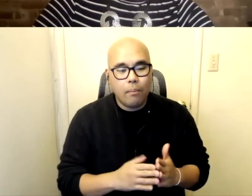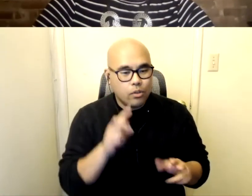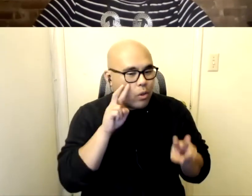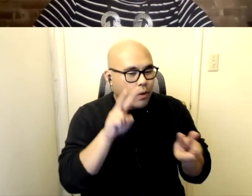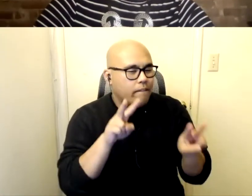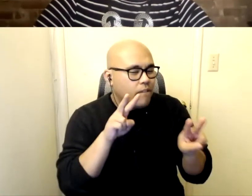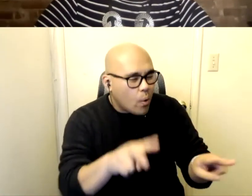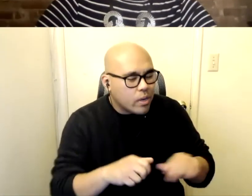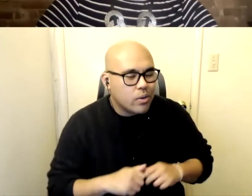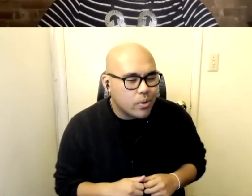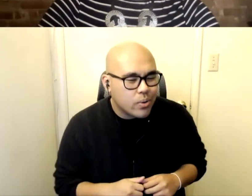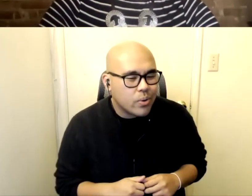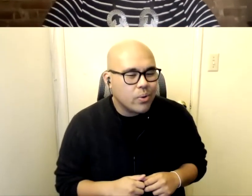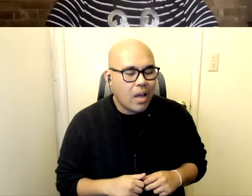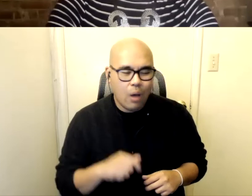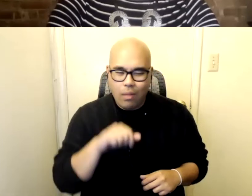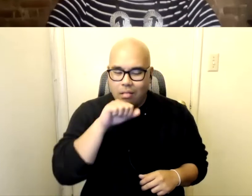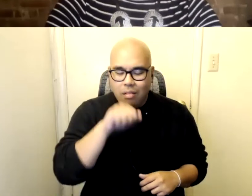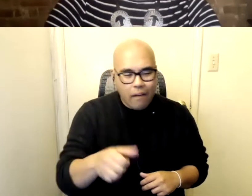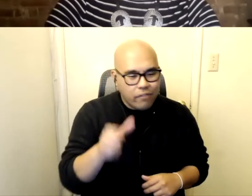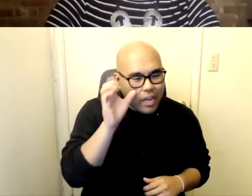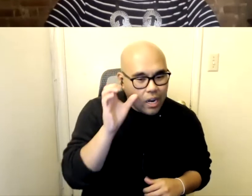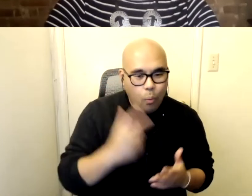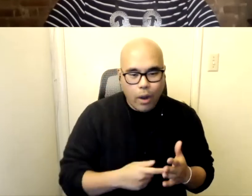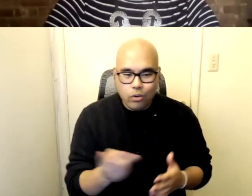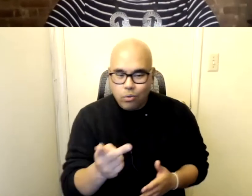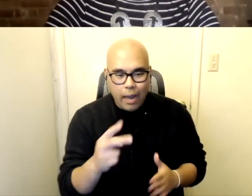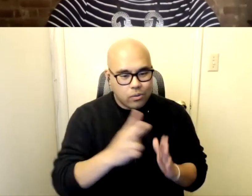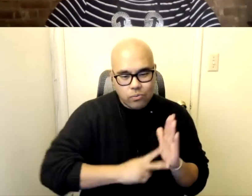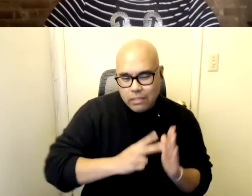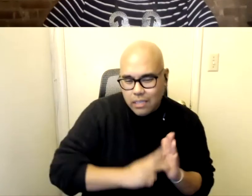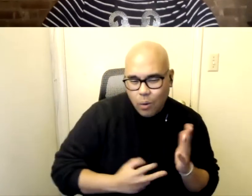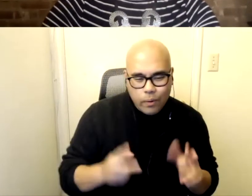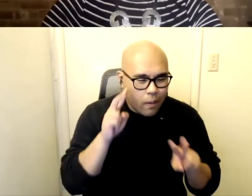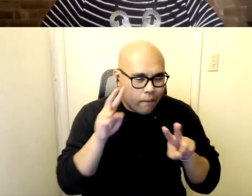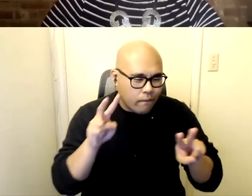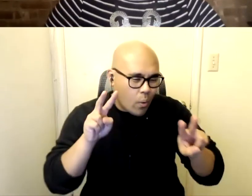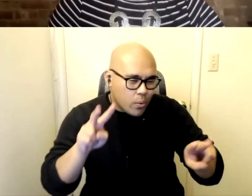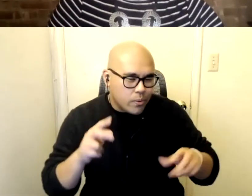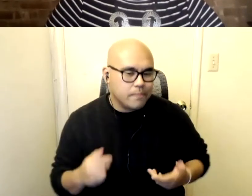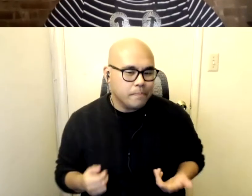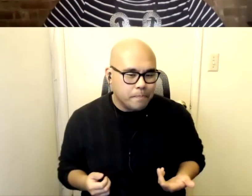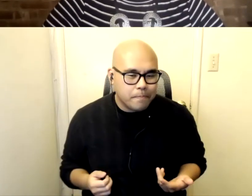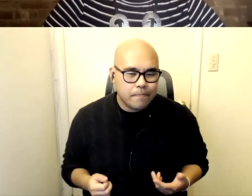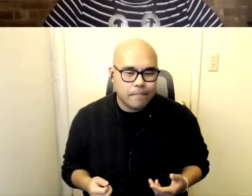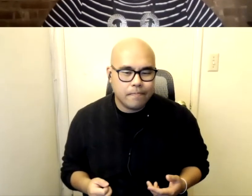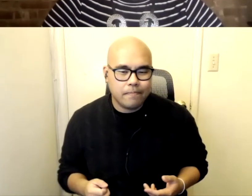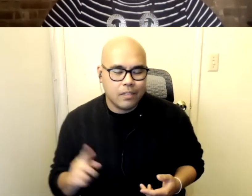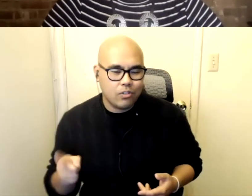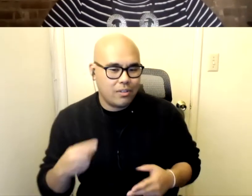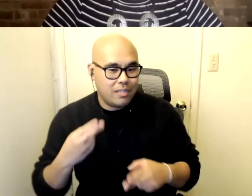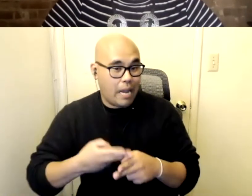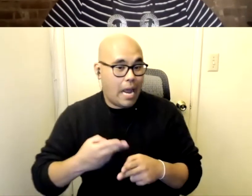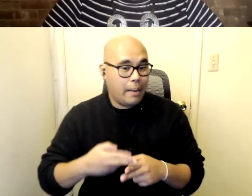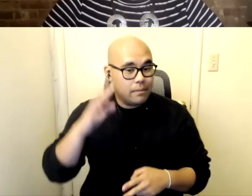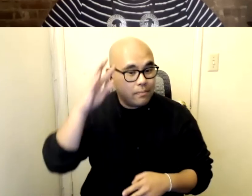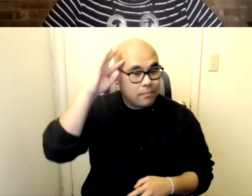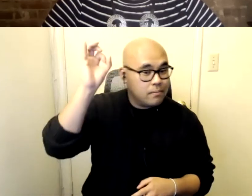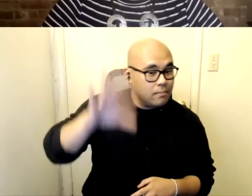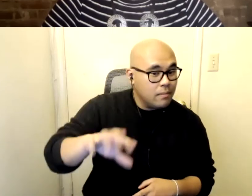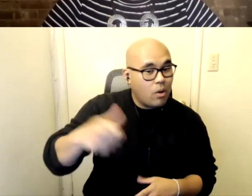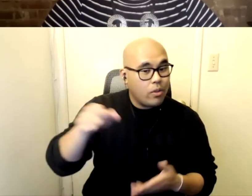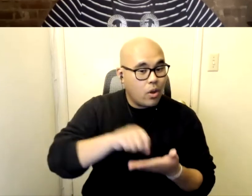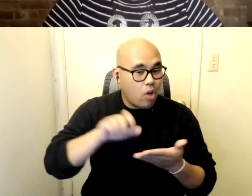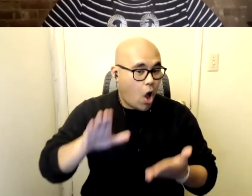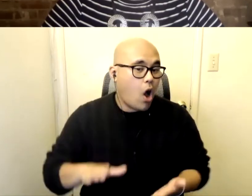forward to. I'd love to hear what you're reading or what you're looking forward to. Just some names of other authors